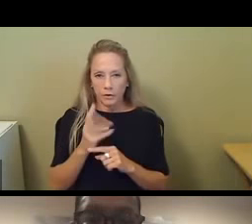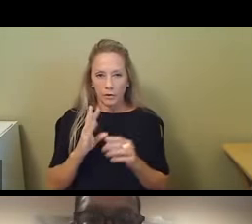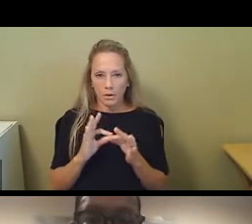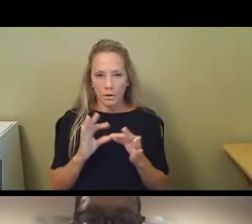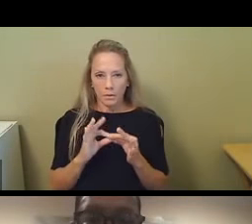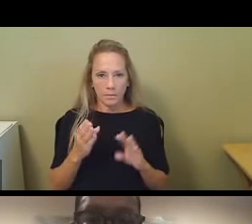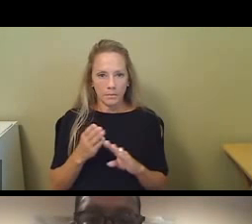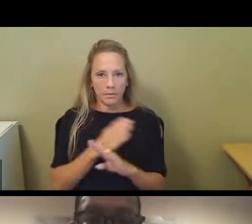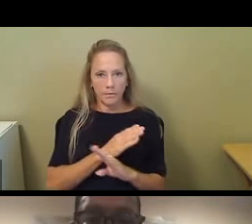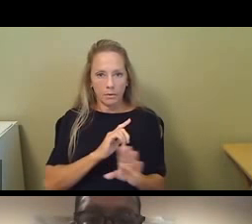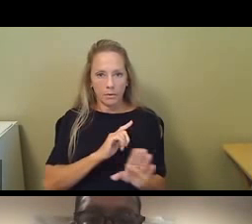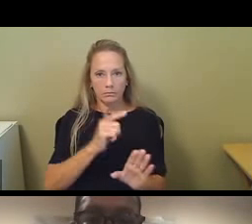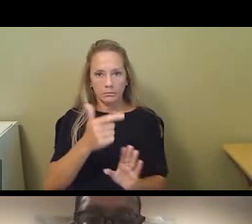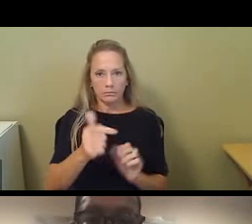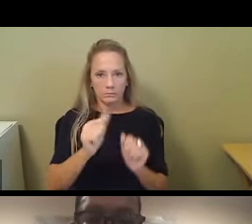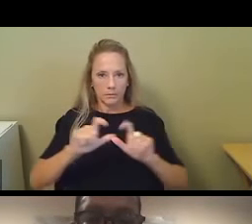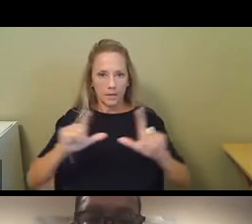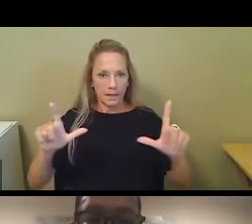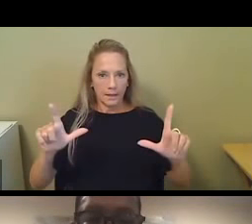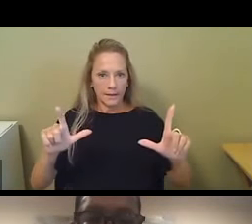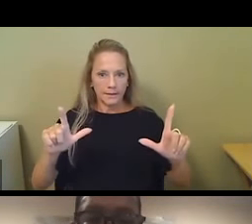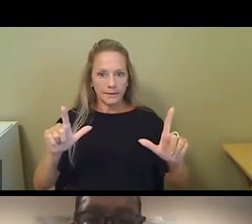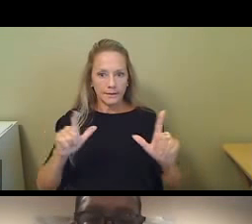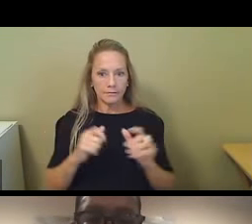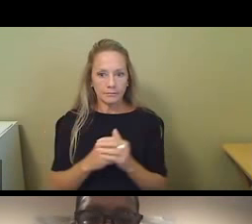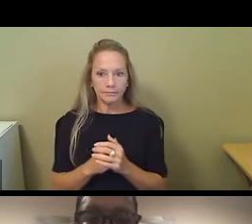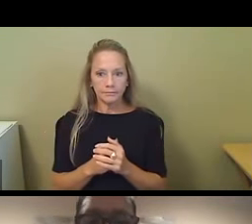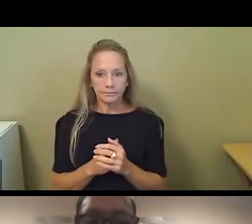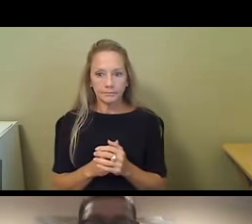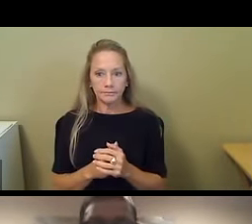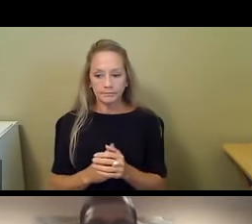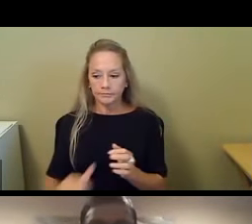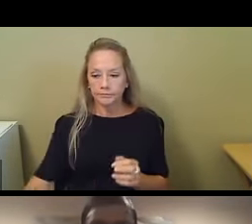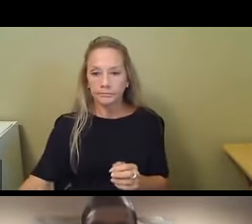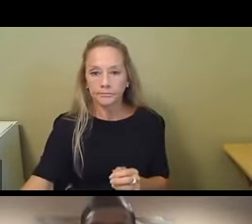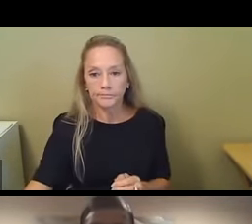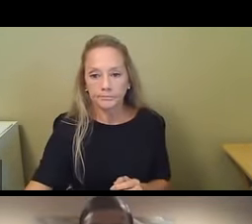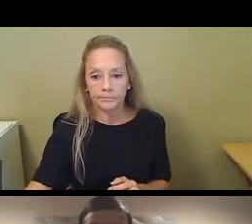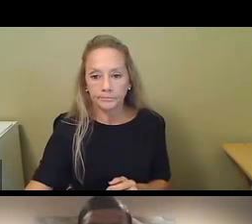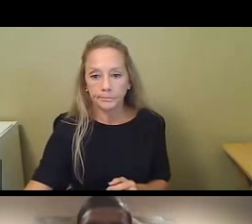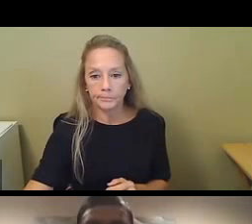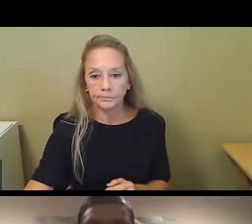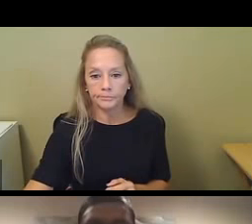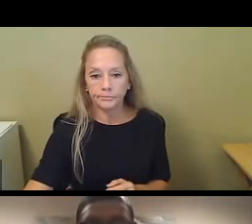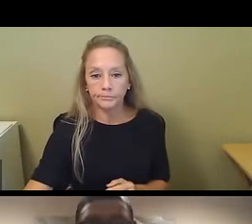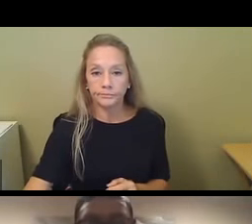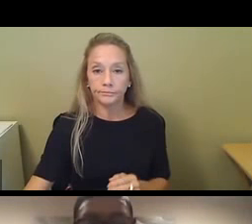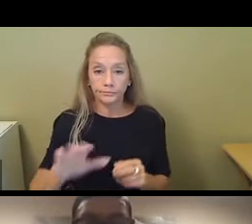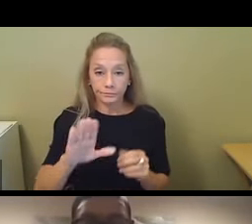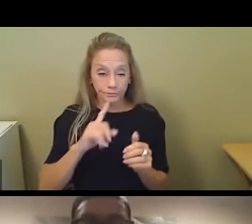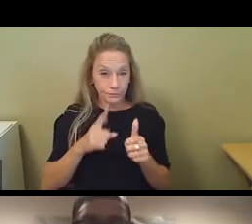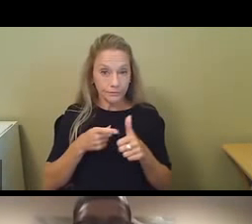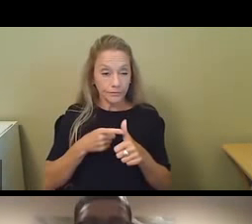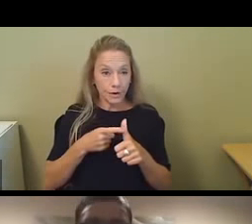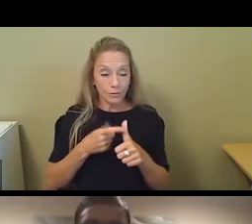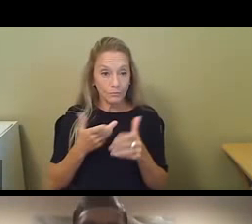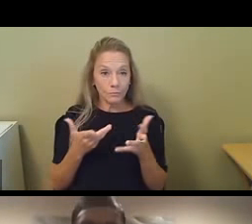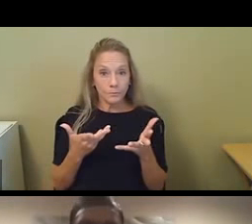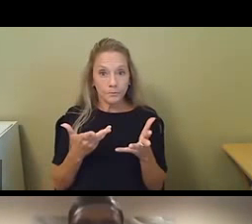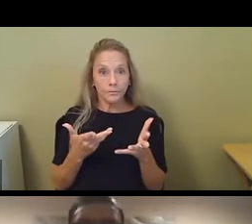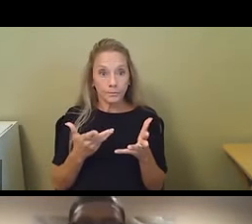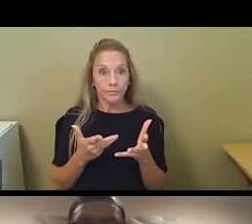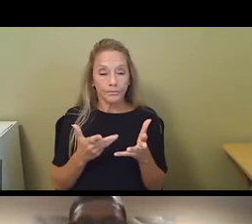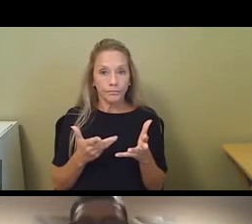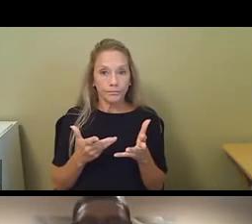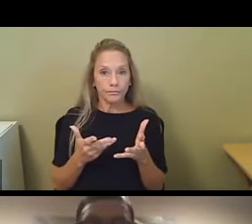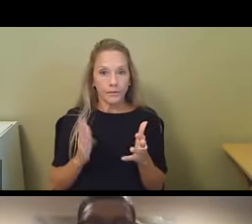we flip over to my slides. And that is that, first of all, this is really just a